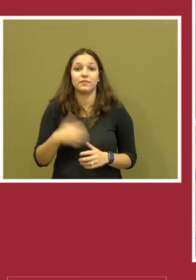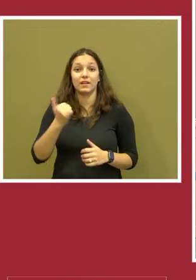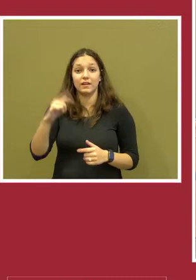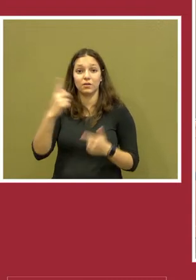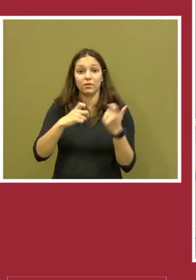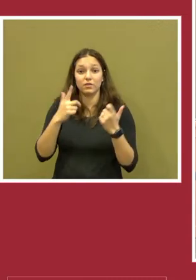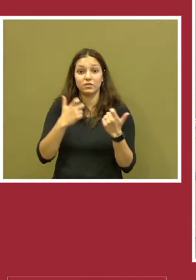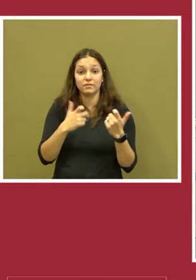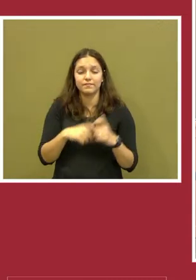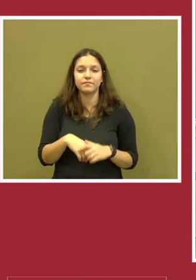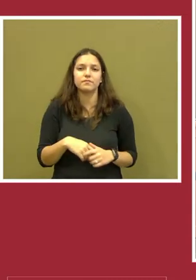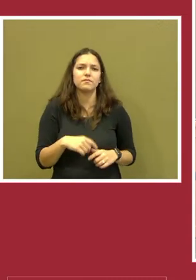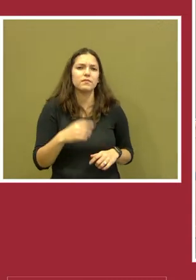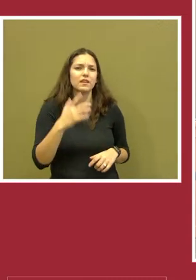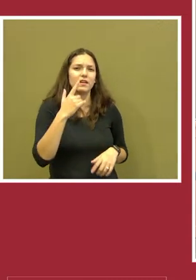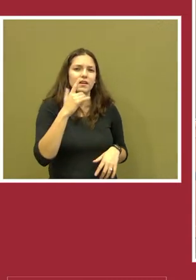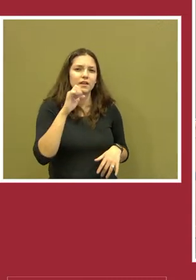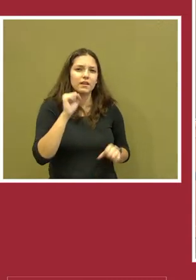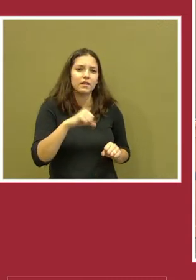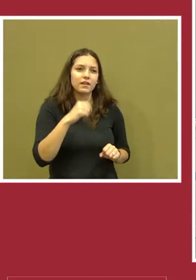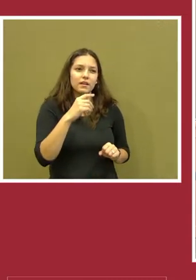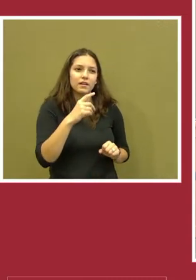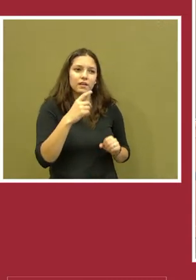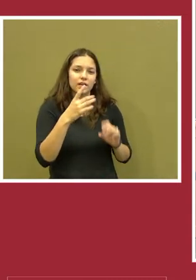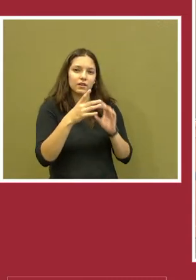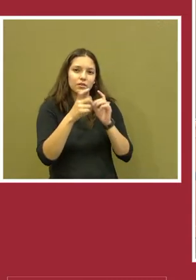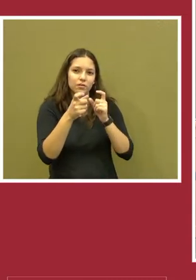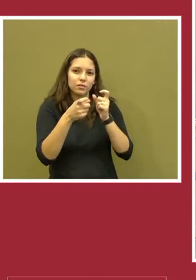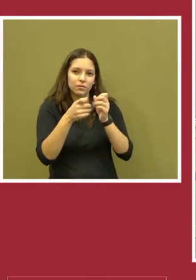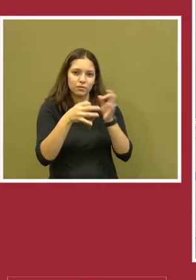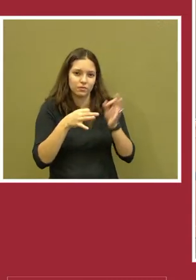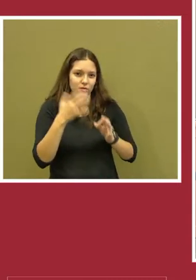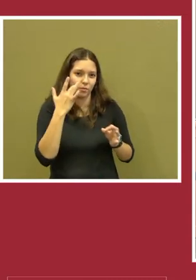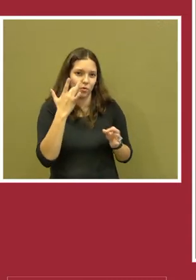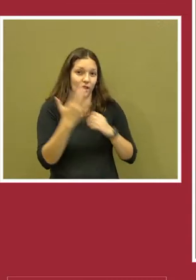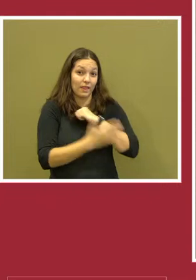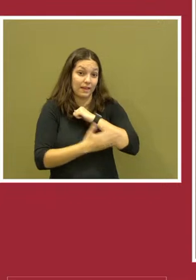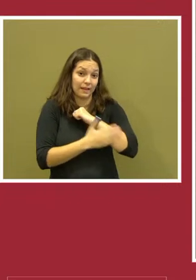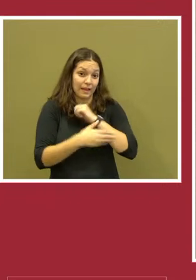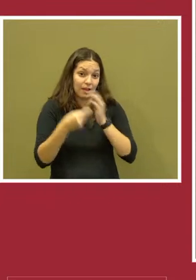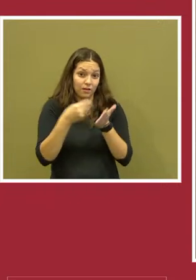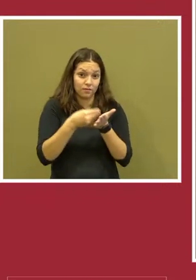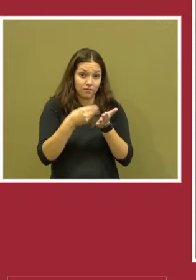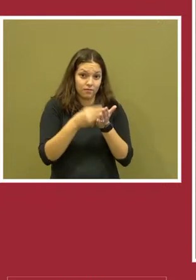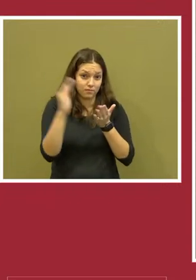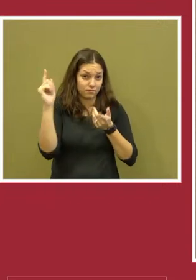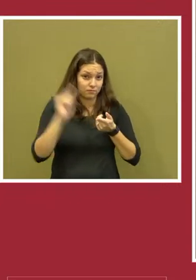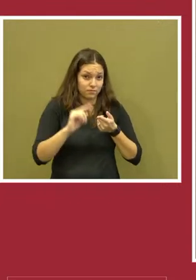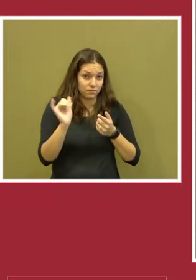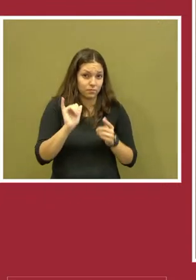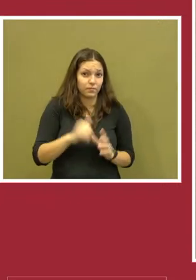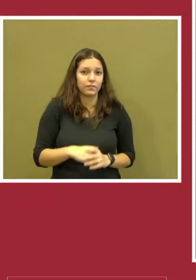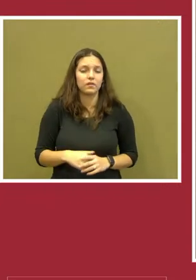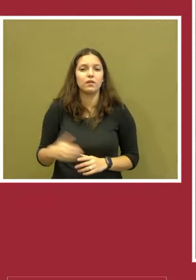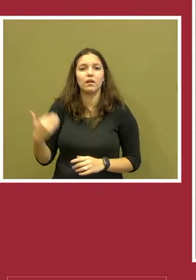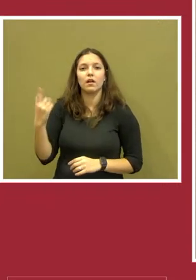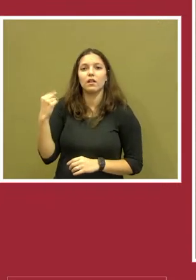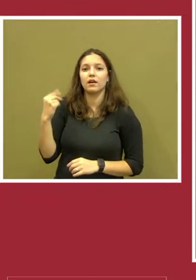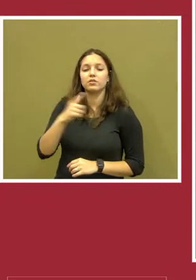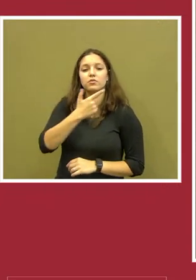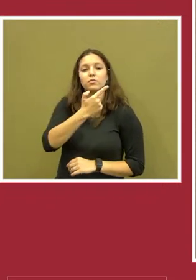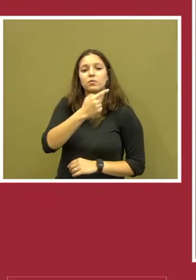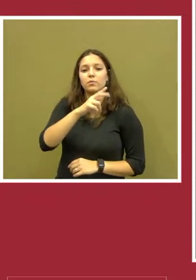Can you speak to why the county school fund is also down? Same reason? Or? Oh, certainly. This last year during the 21-22